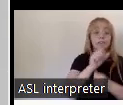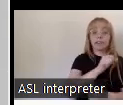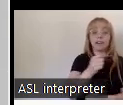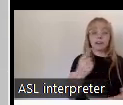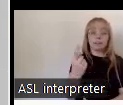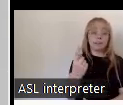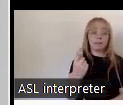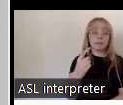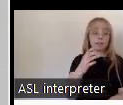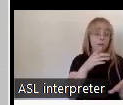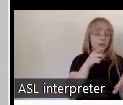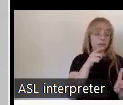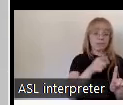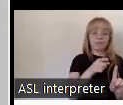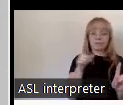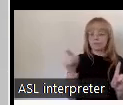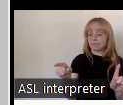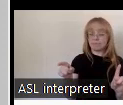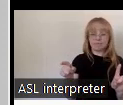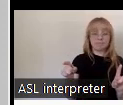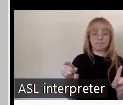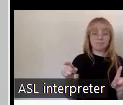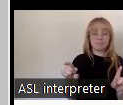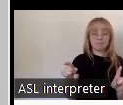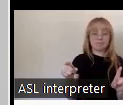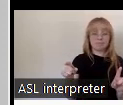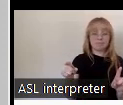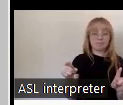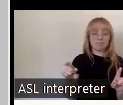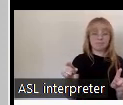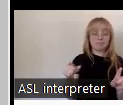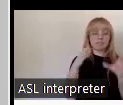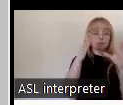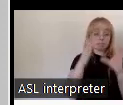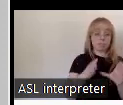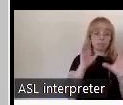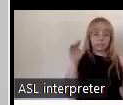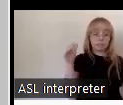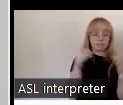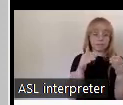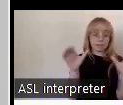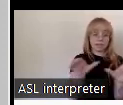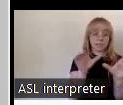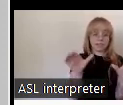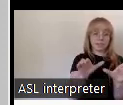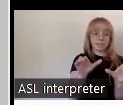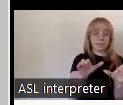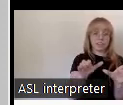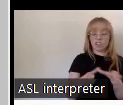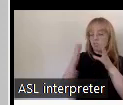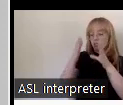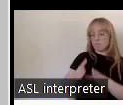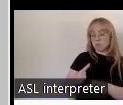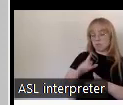one of the things about these two, these person-centered activities, is that they are not just for people with